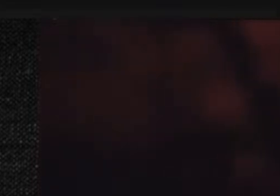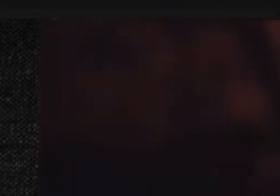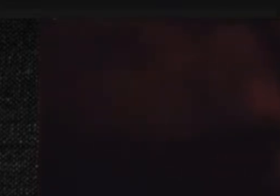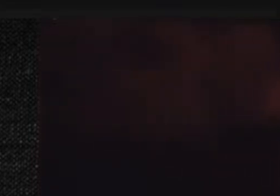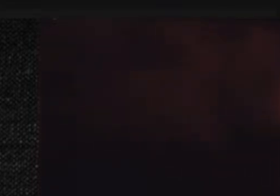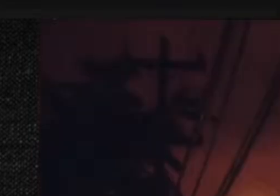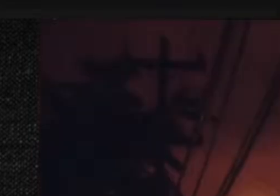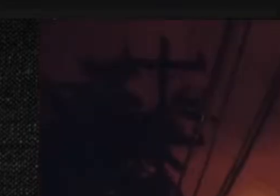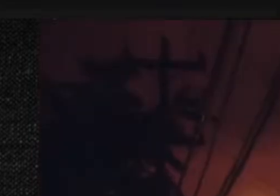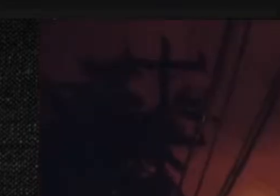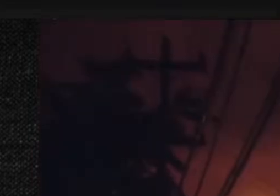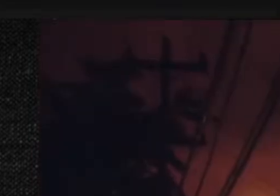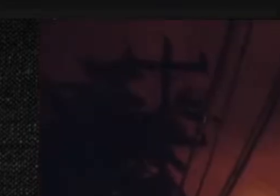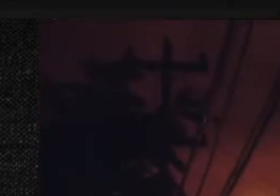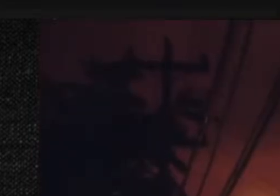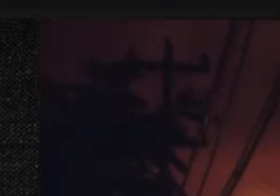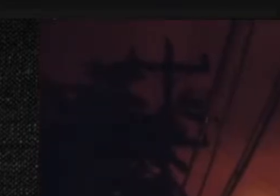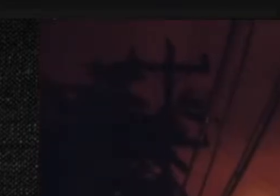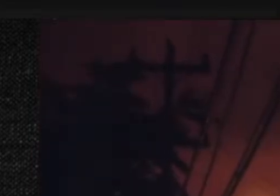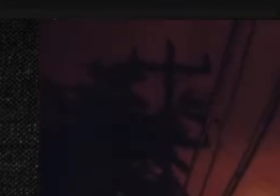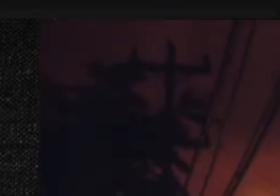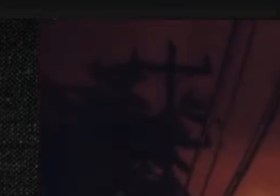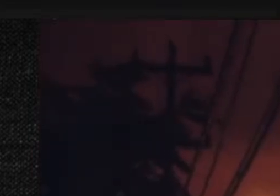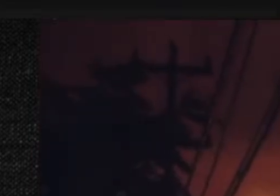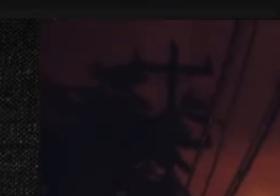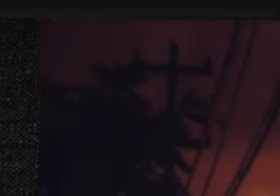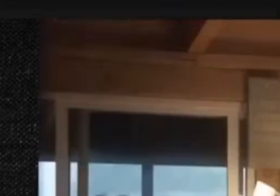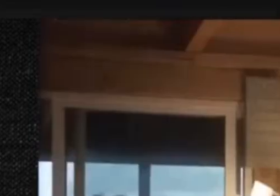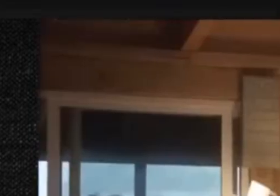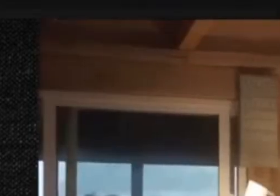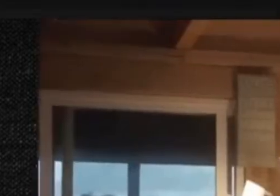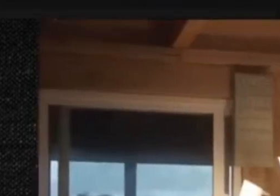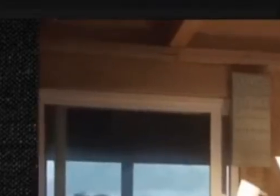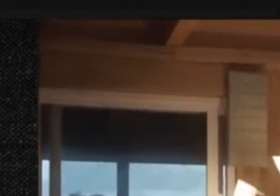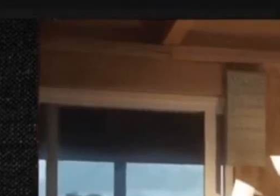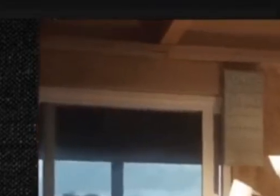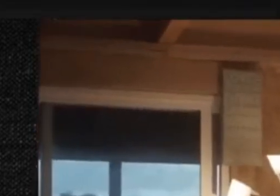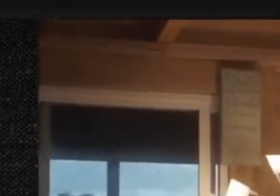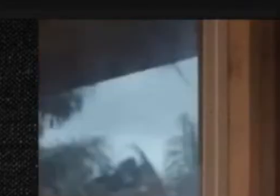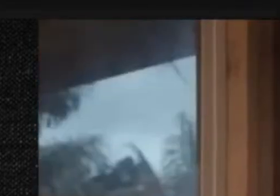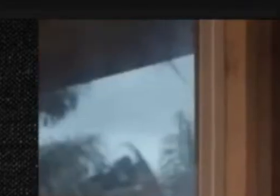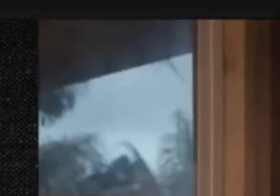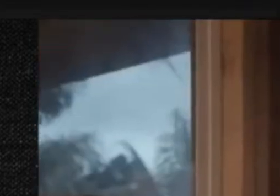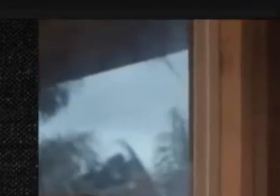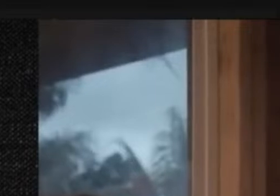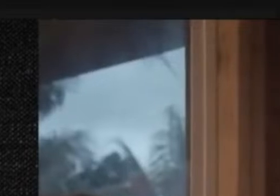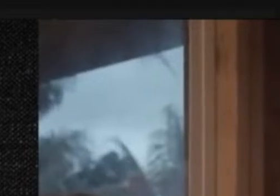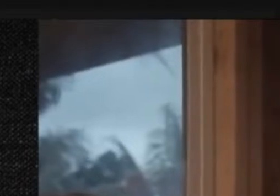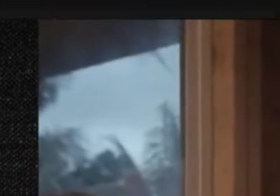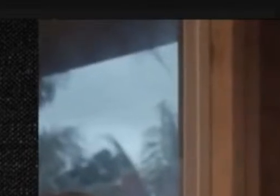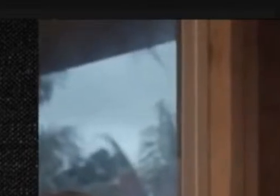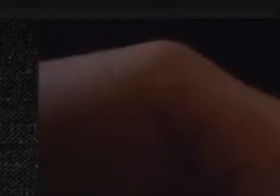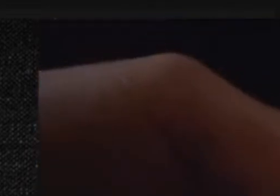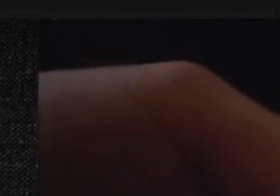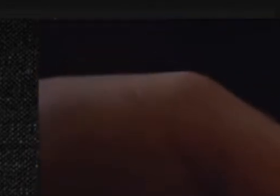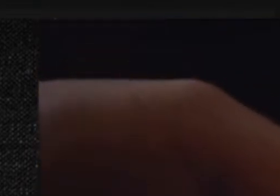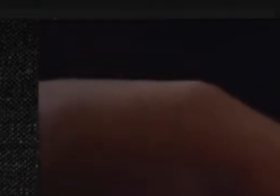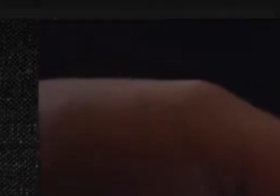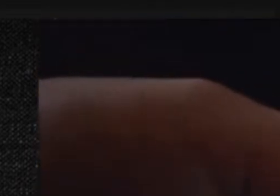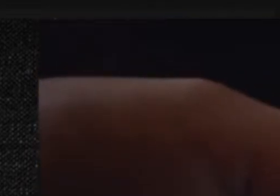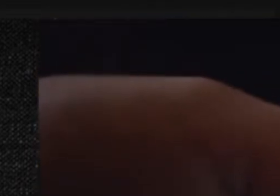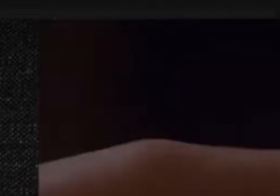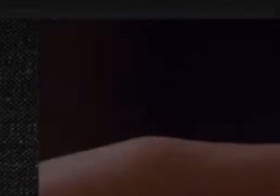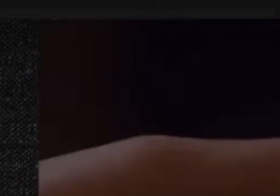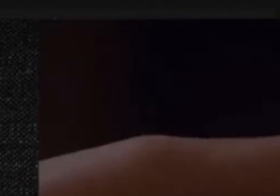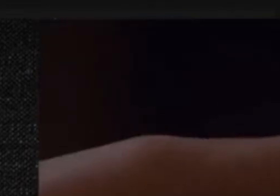neighborhood. Thousands of people were evacuated from their homes. I started the Hawaii Tracker Facebook group to help people understand what's going on and